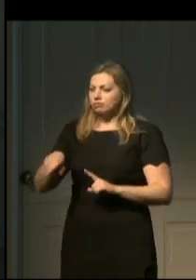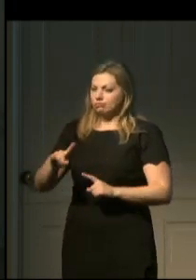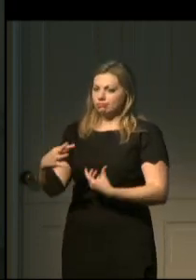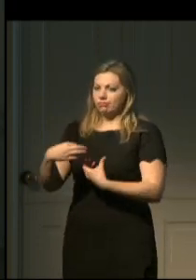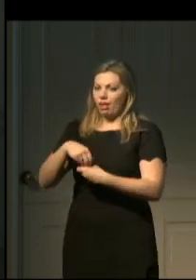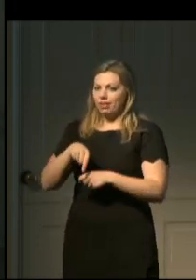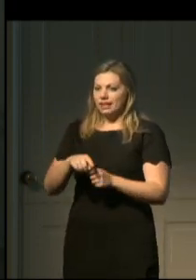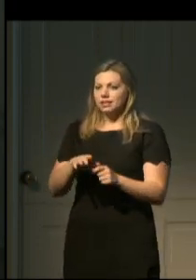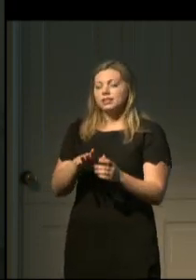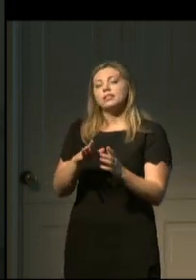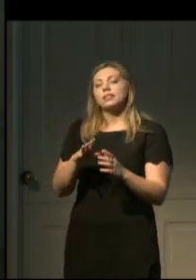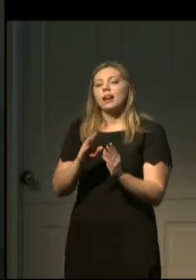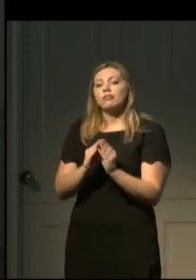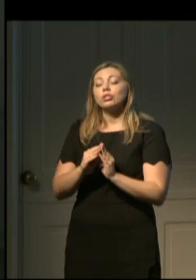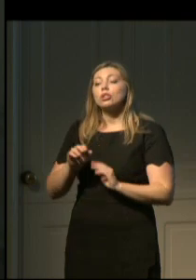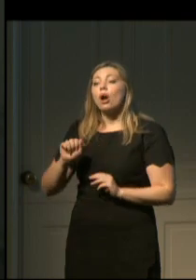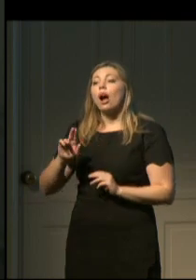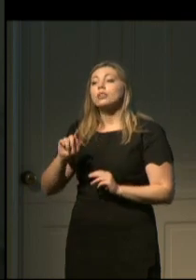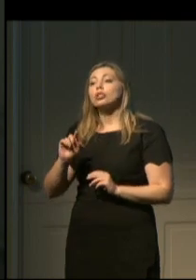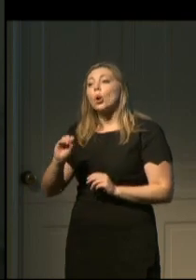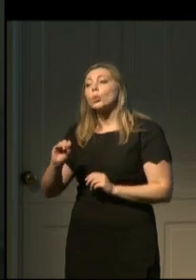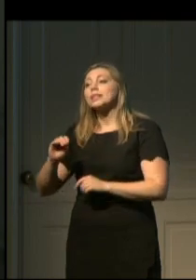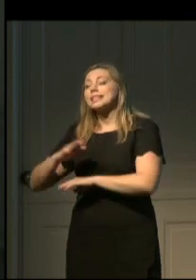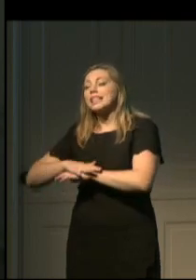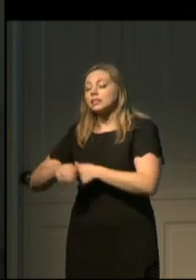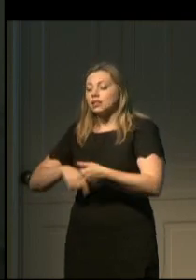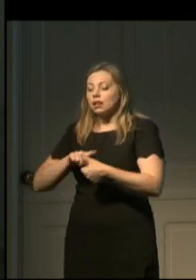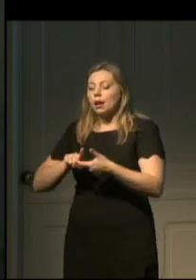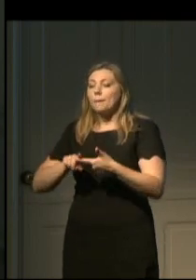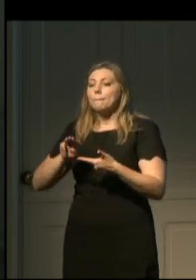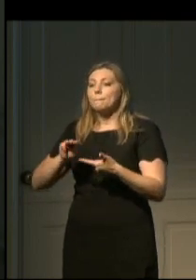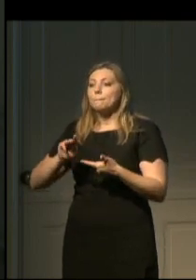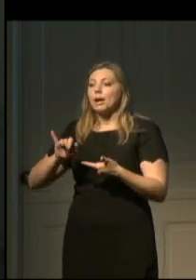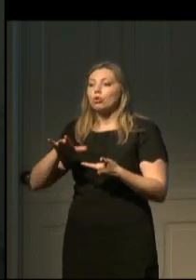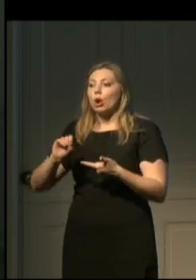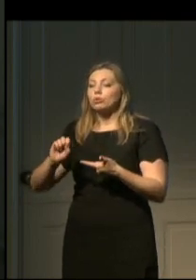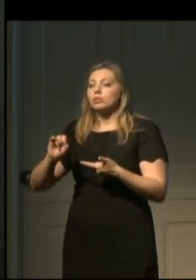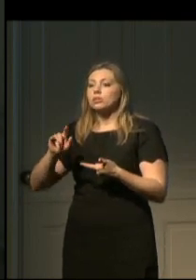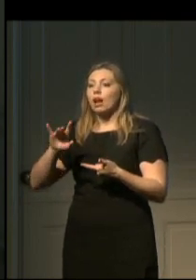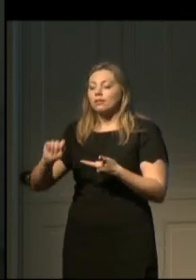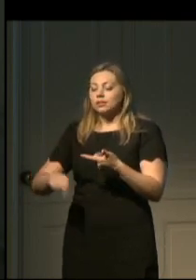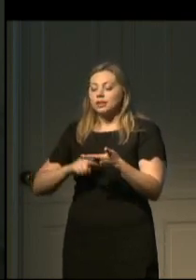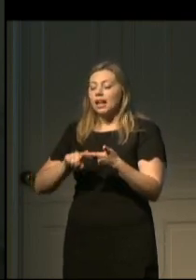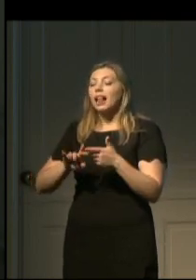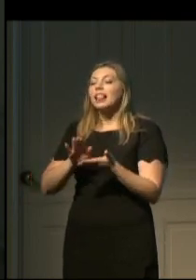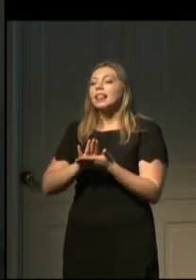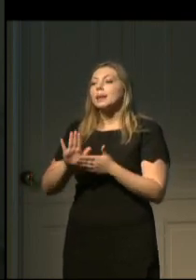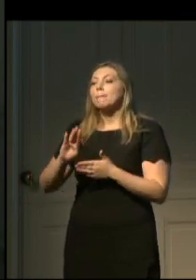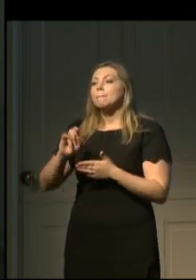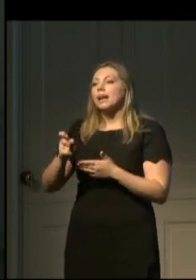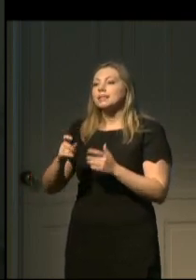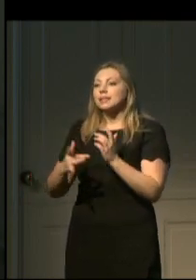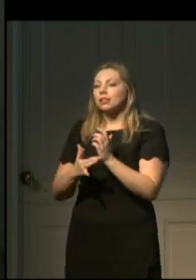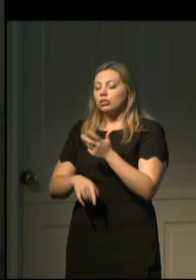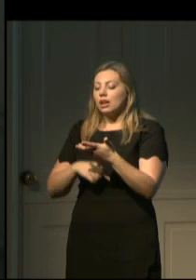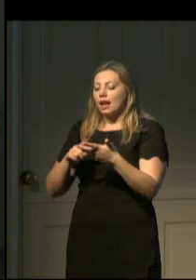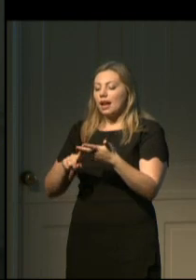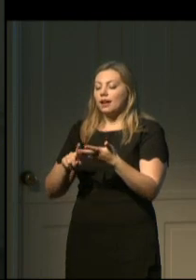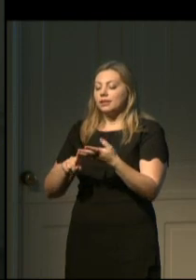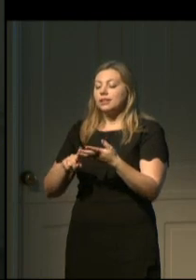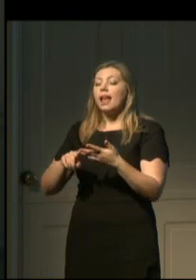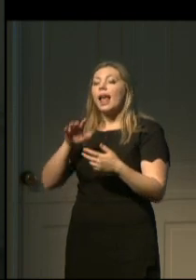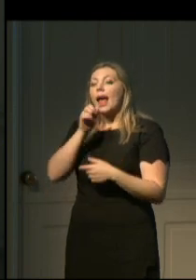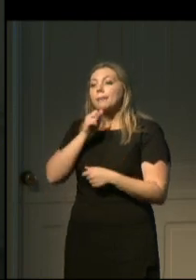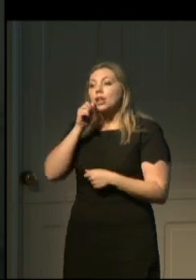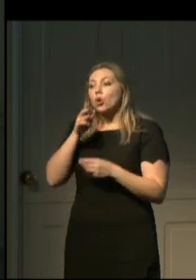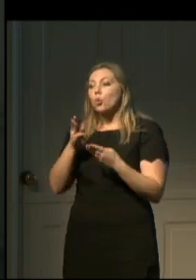conference: Autodesk, Microsoft, Cleanbox Technology, Amazon Web Services, Bright